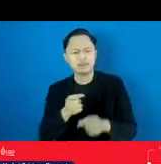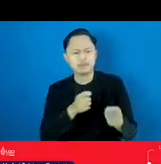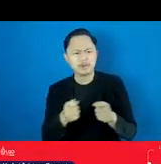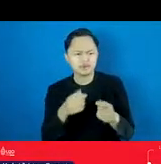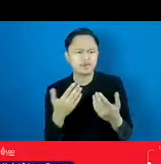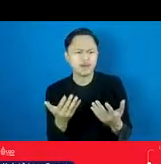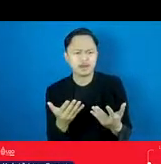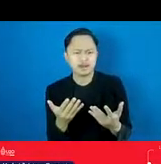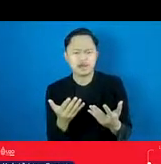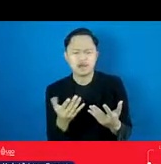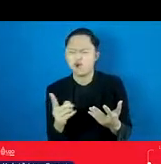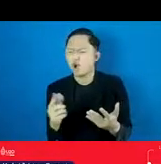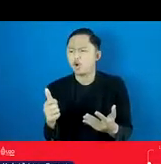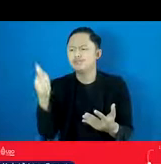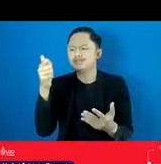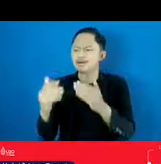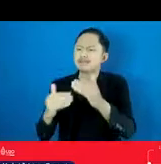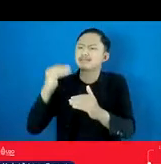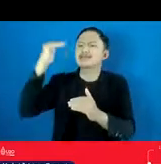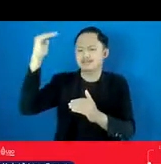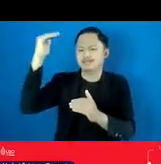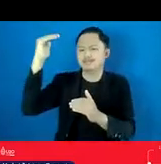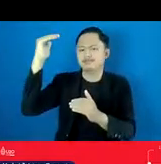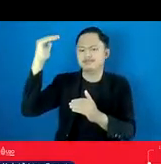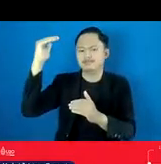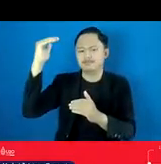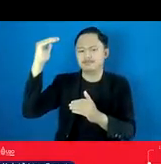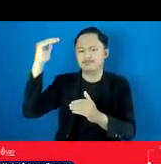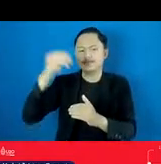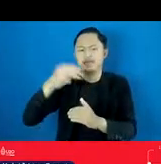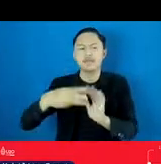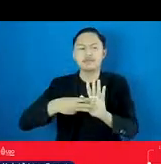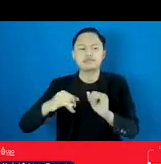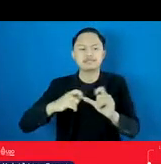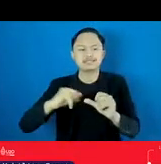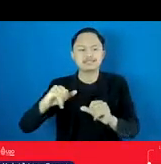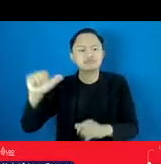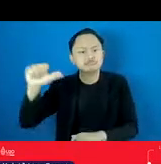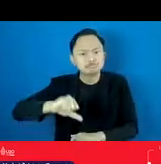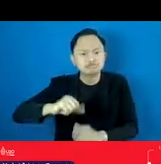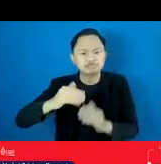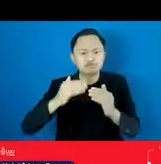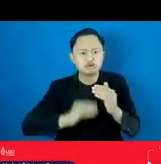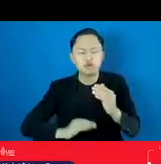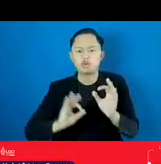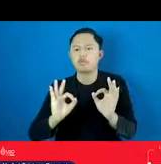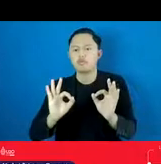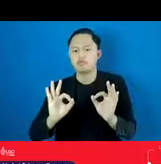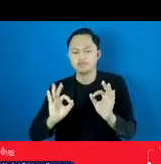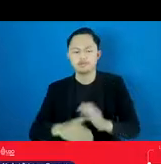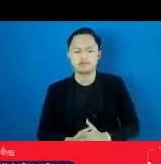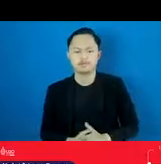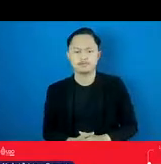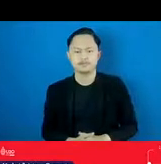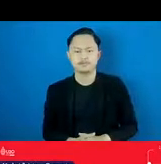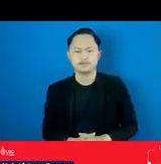to majorly reduce the tailpipe emissions. And then more or like less, what we have